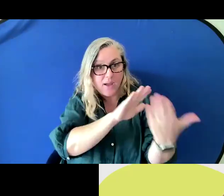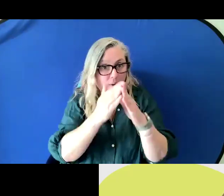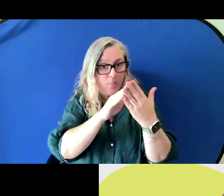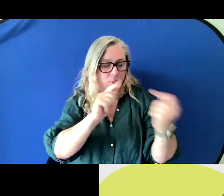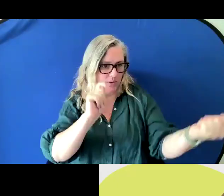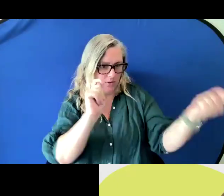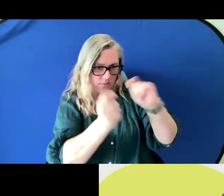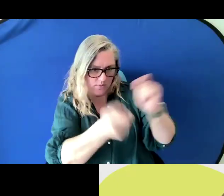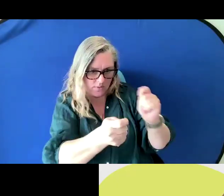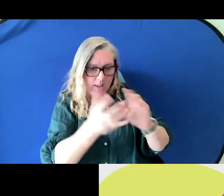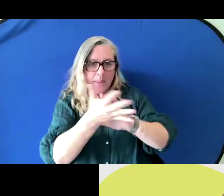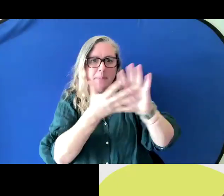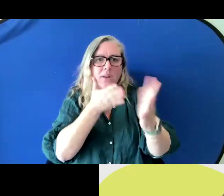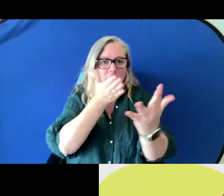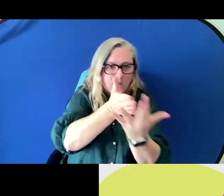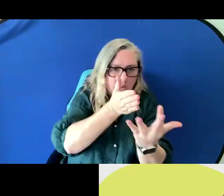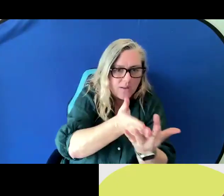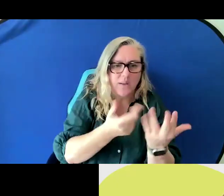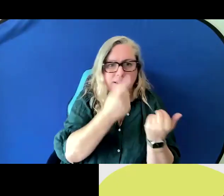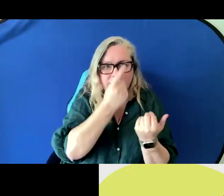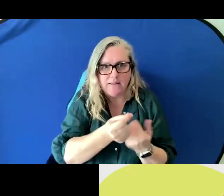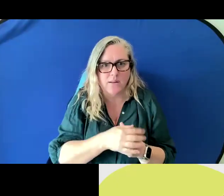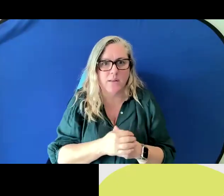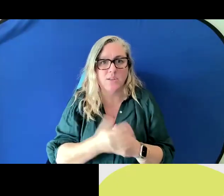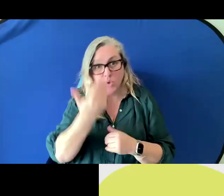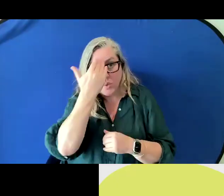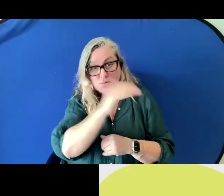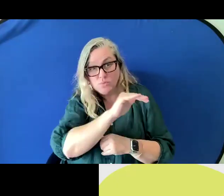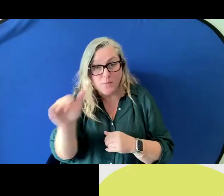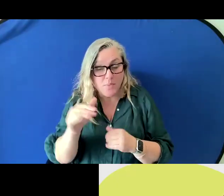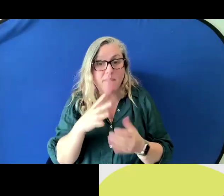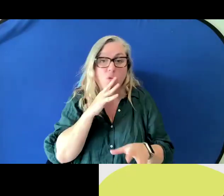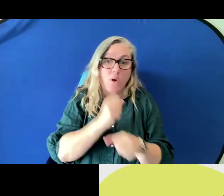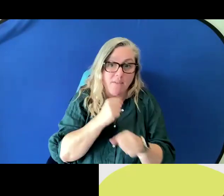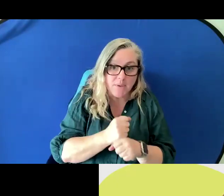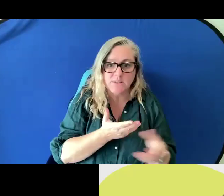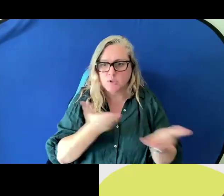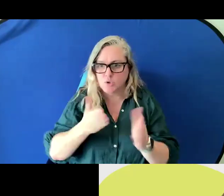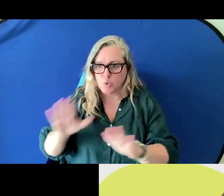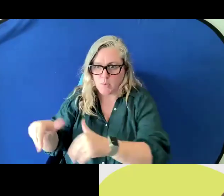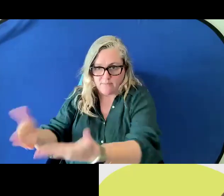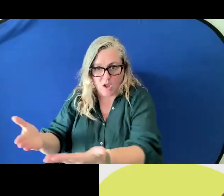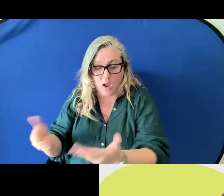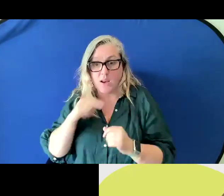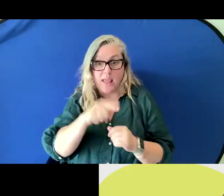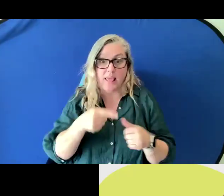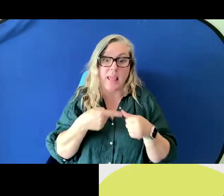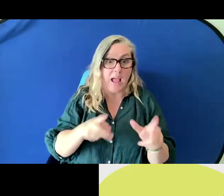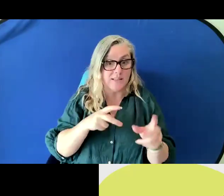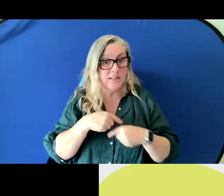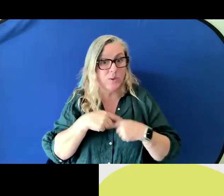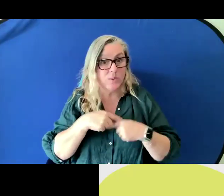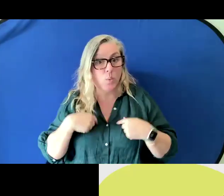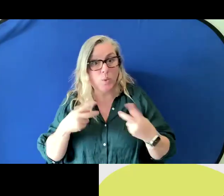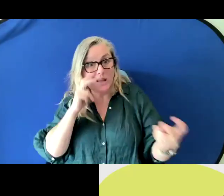community's everyday experiences. Again, this is a reminder for government, service providers, and the broader sector that the answers we're